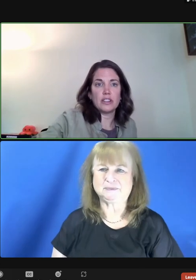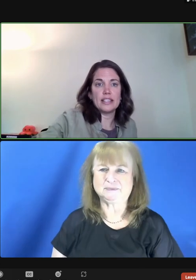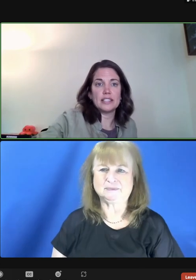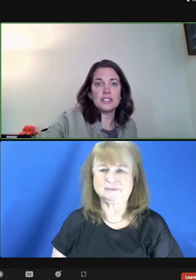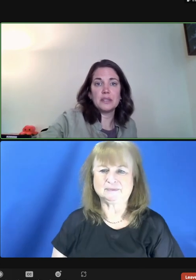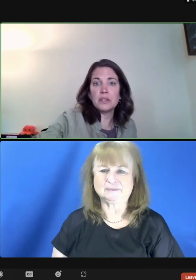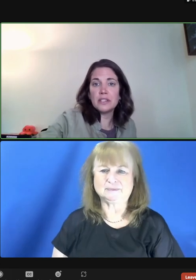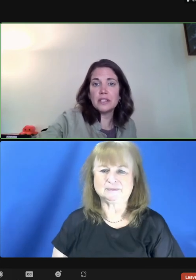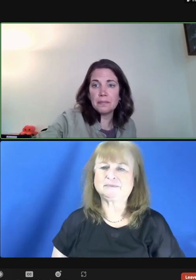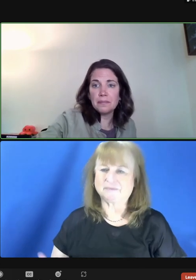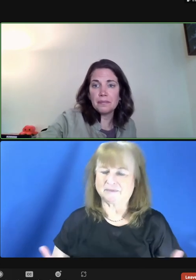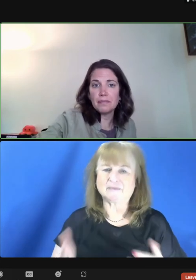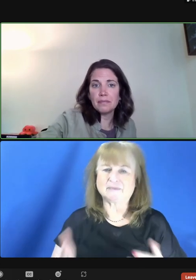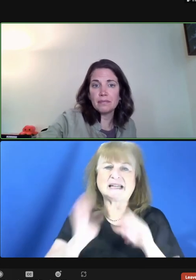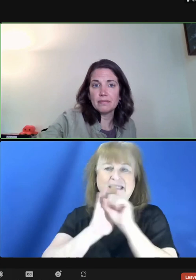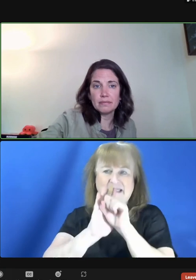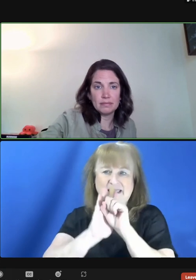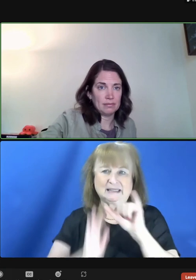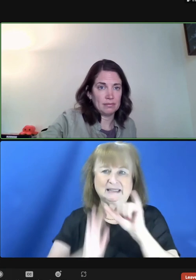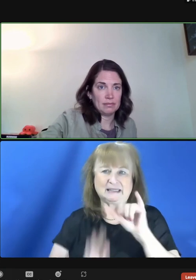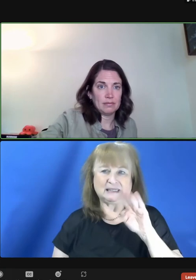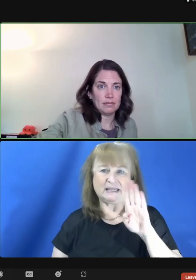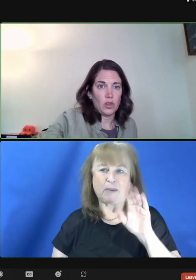Which follows along the lines of symbolism.